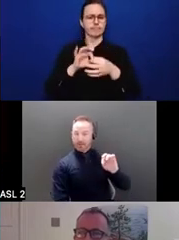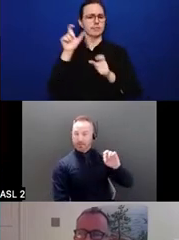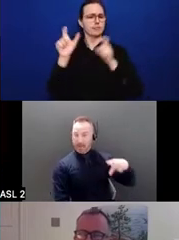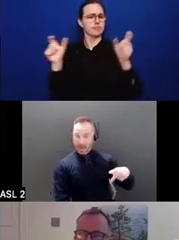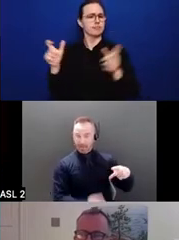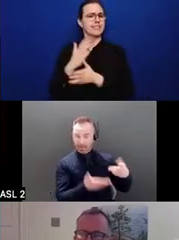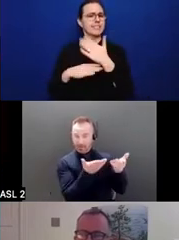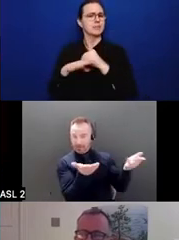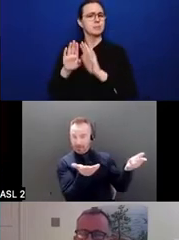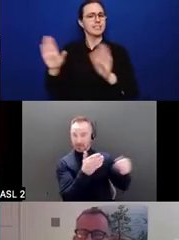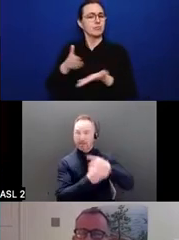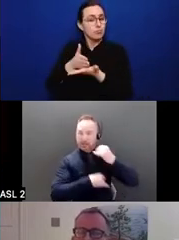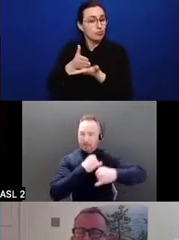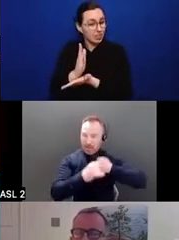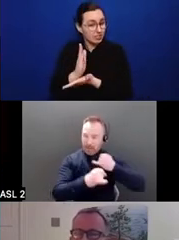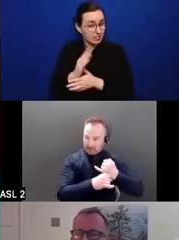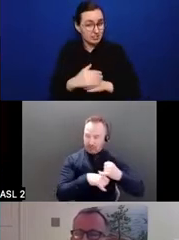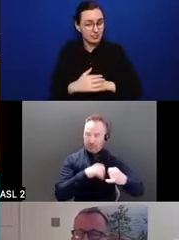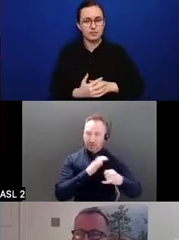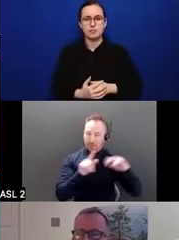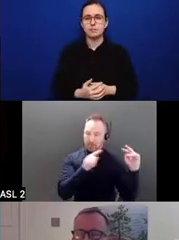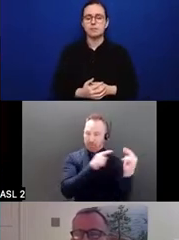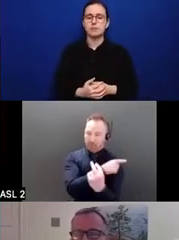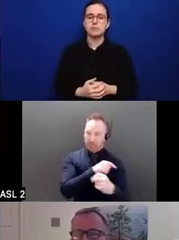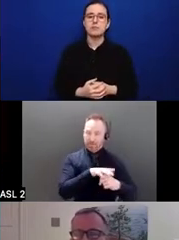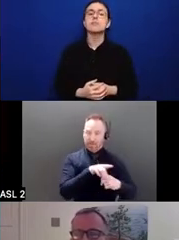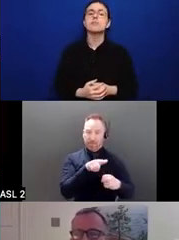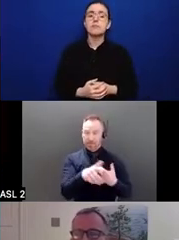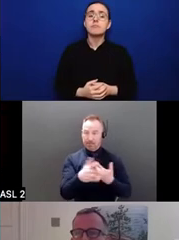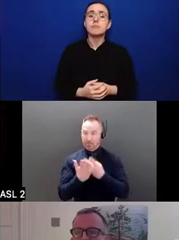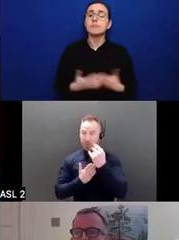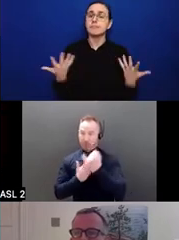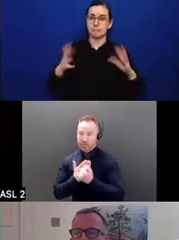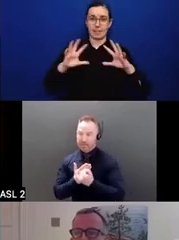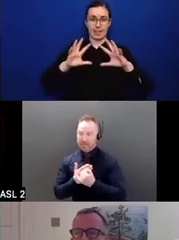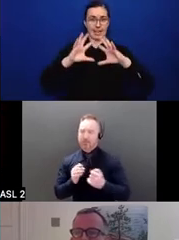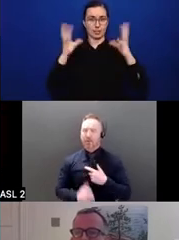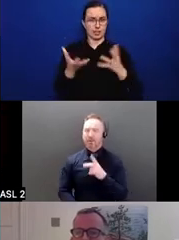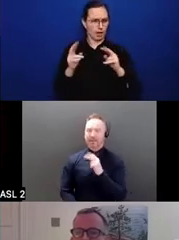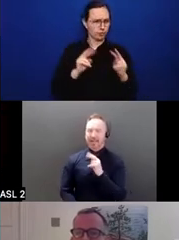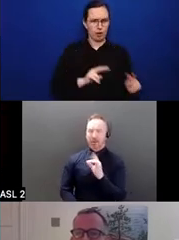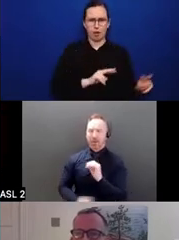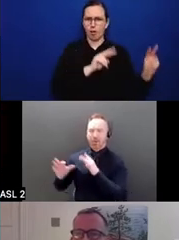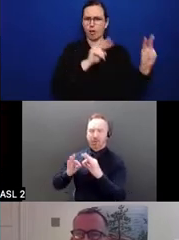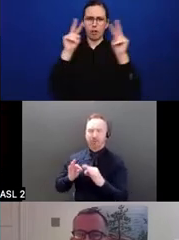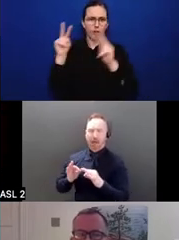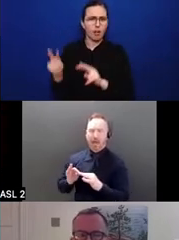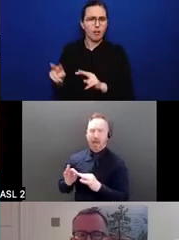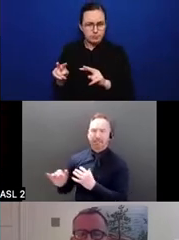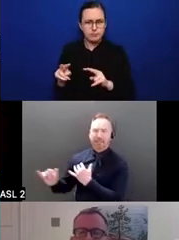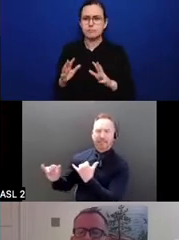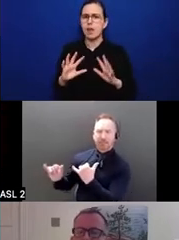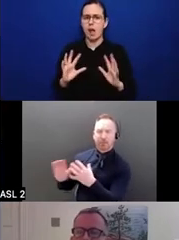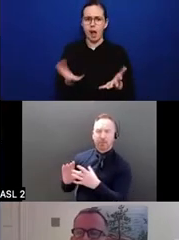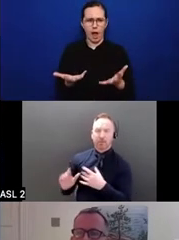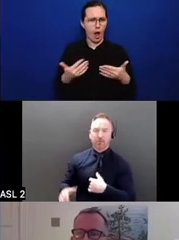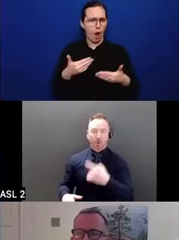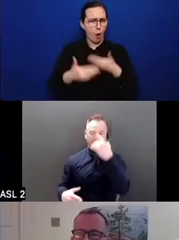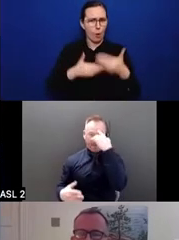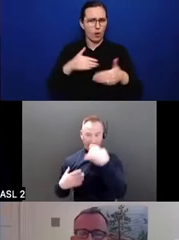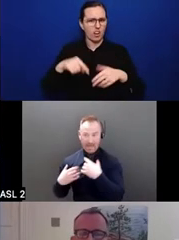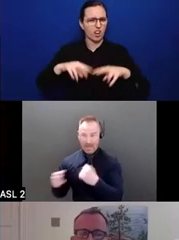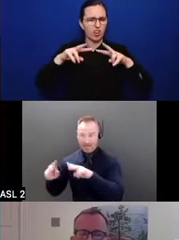the methods for this project are very similar to what Keiko described for the analysis in relation to mental health and